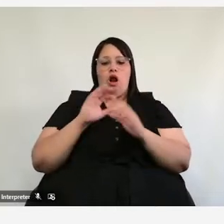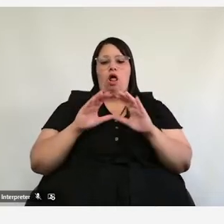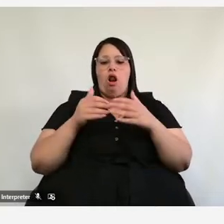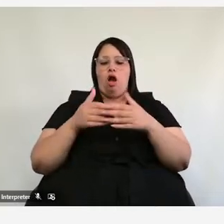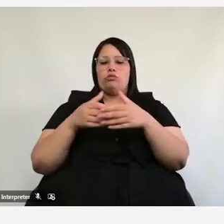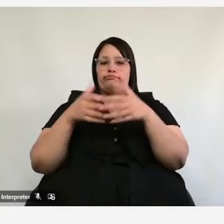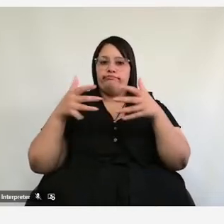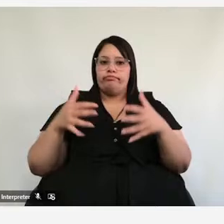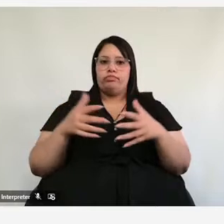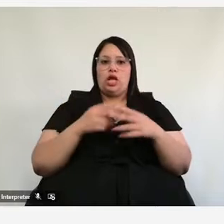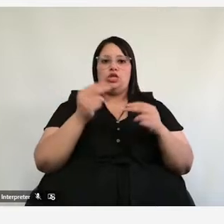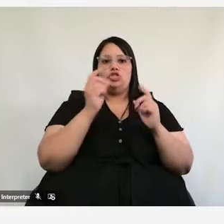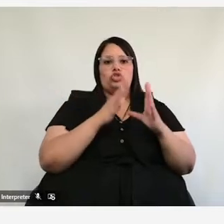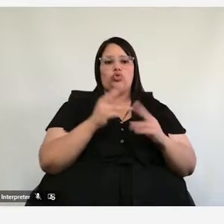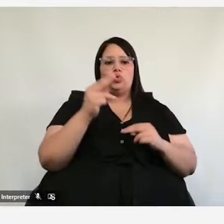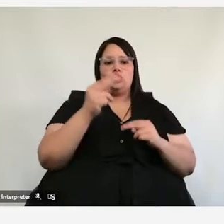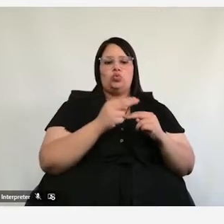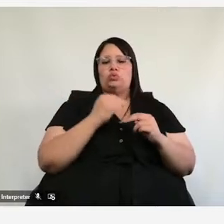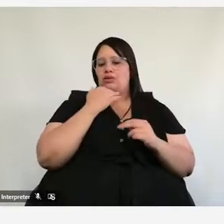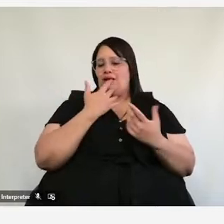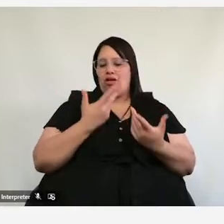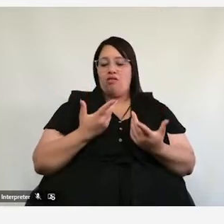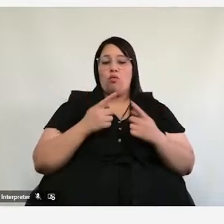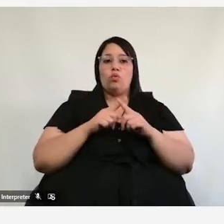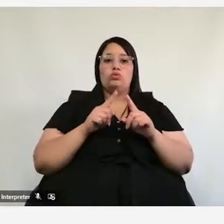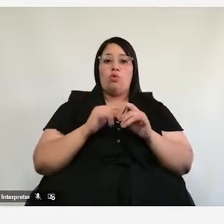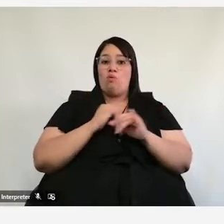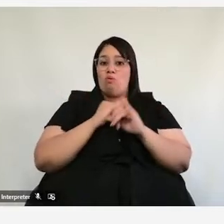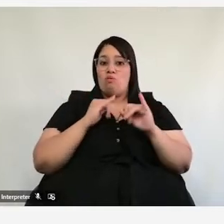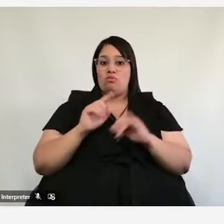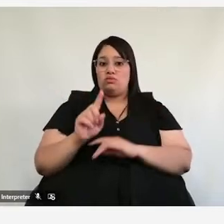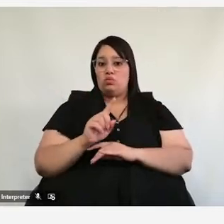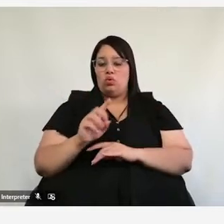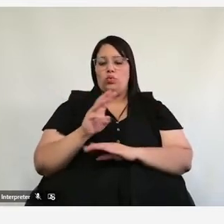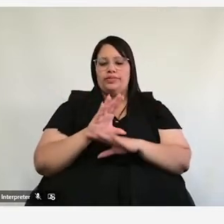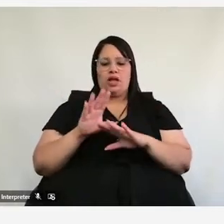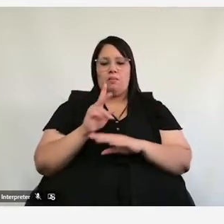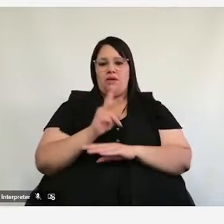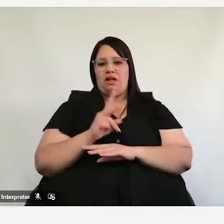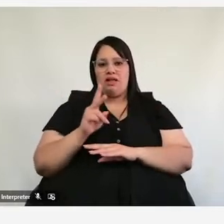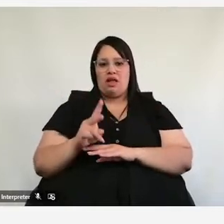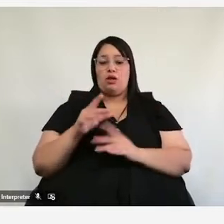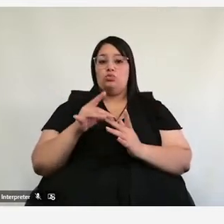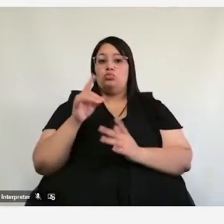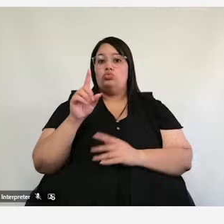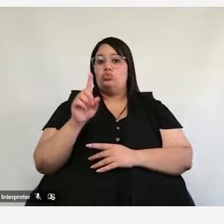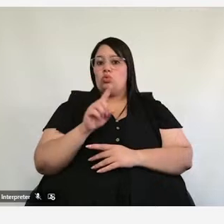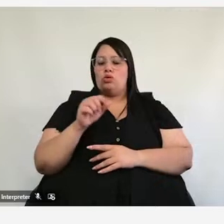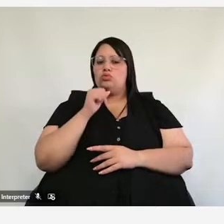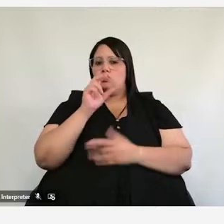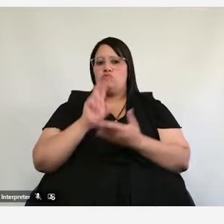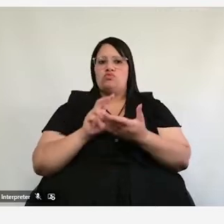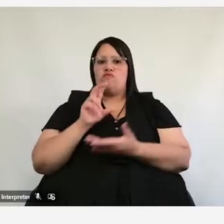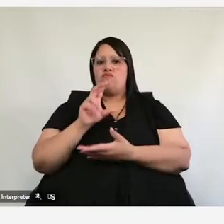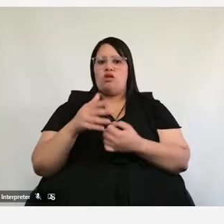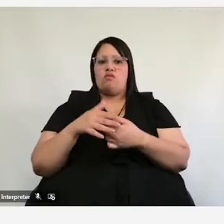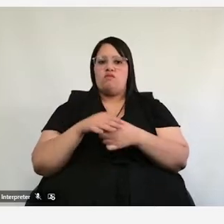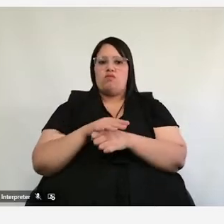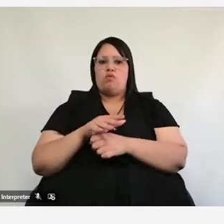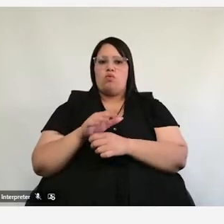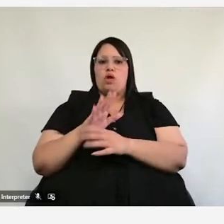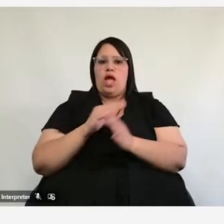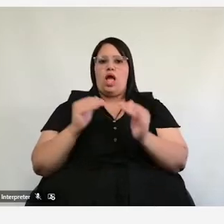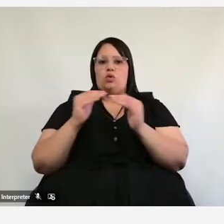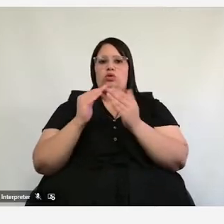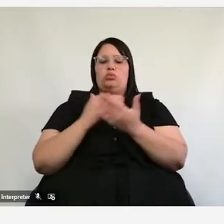of teachers. And to make matters worse, the Western Cape has once again opted not to fund the full equitable